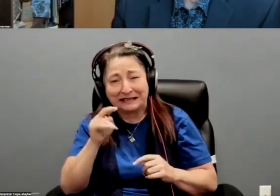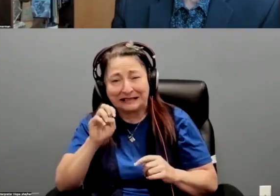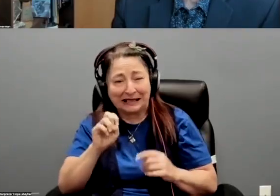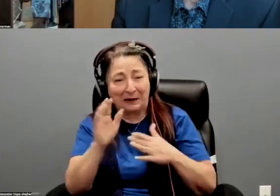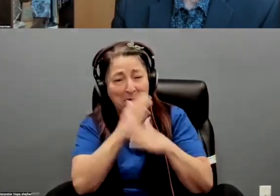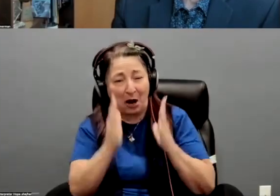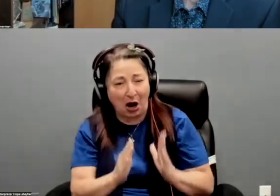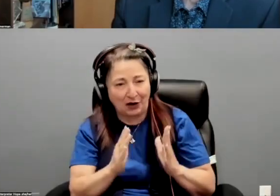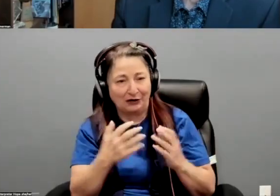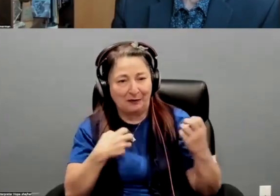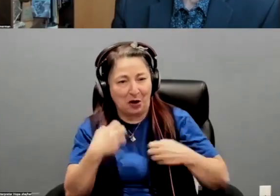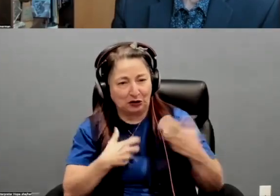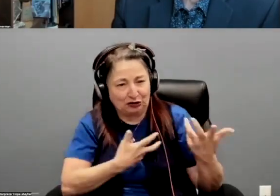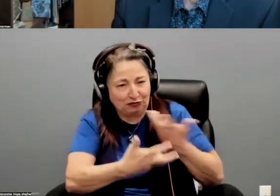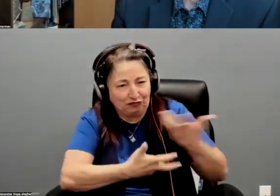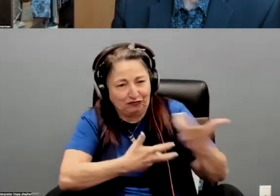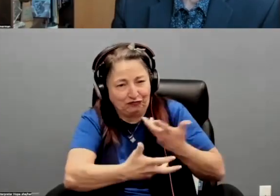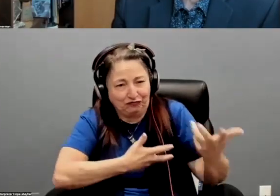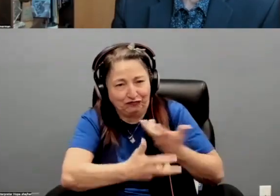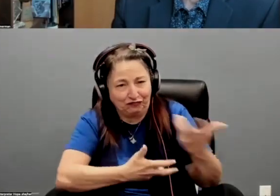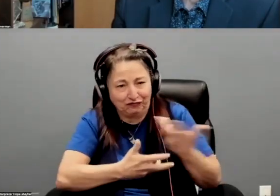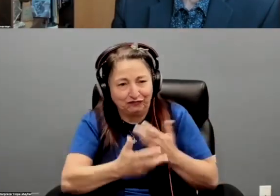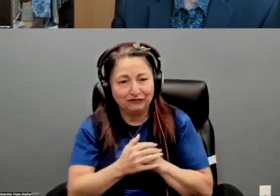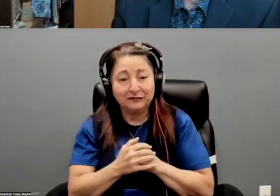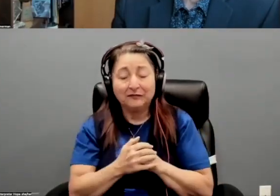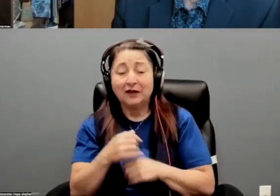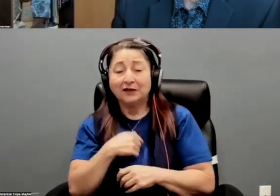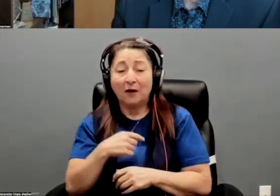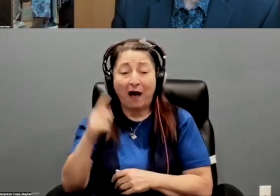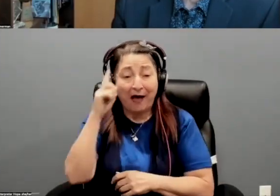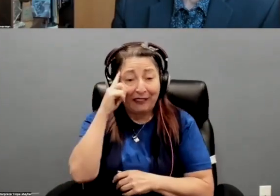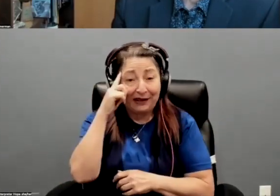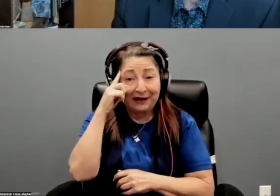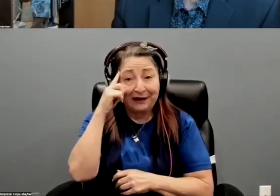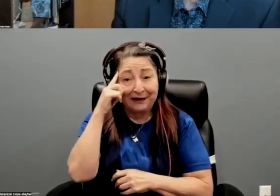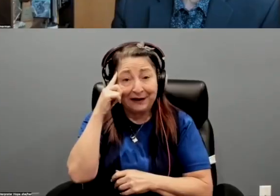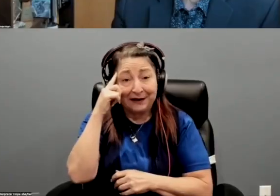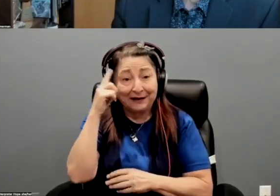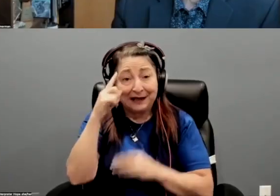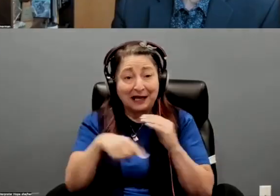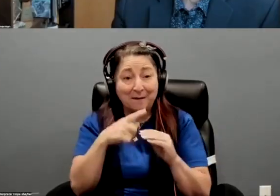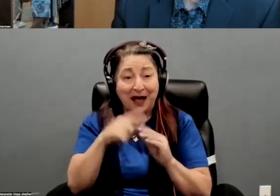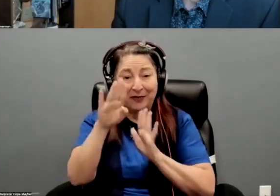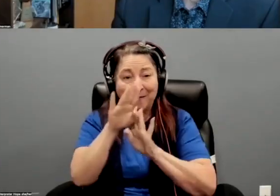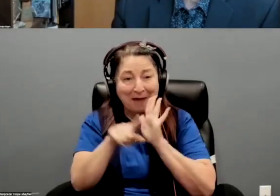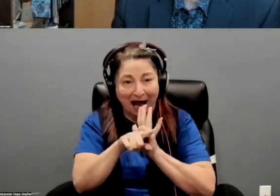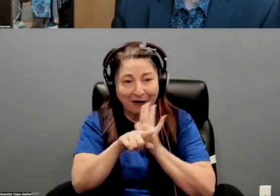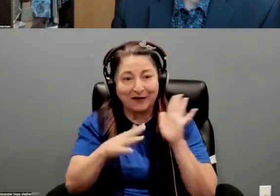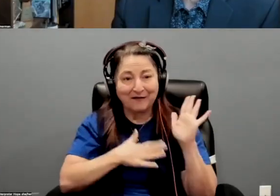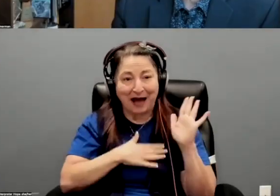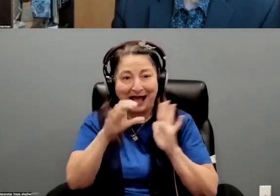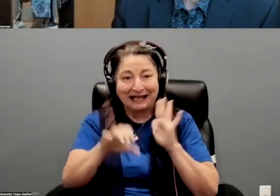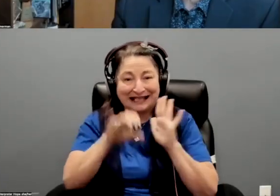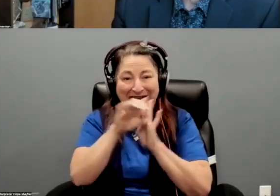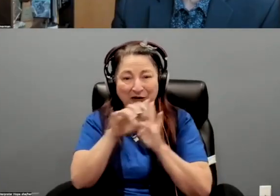of. So I think just thinking of the background of my character, but also truly